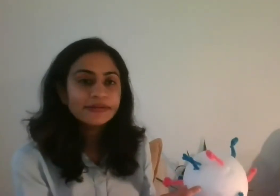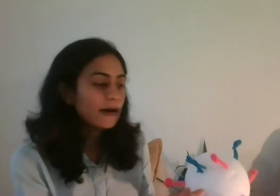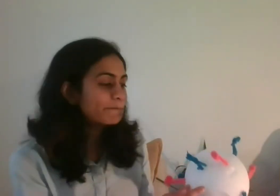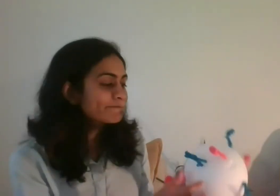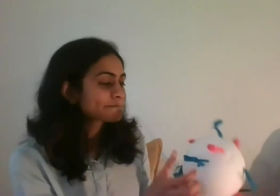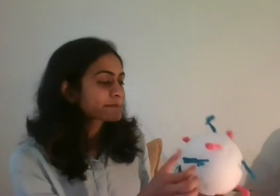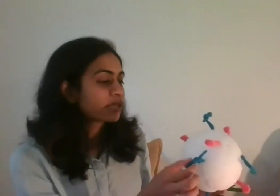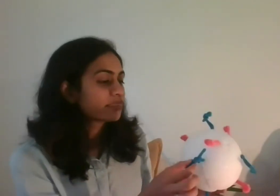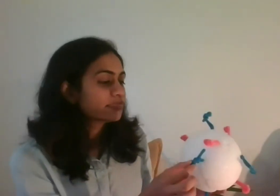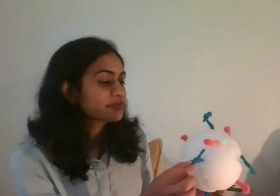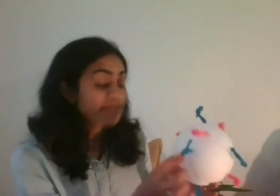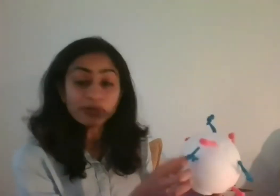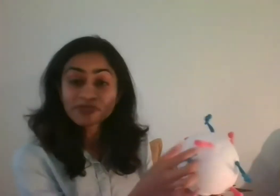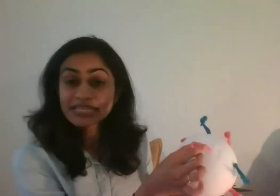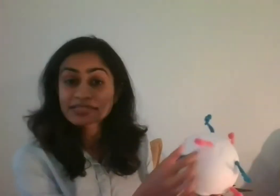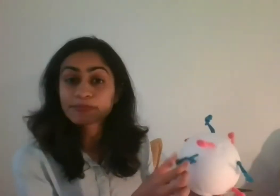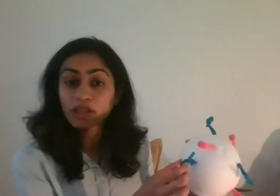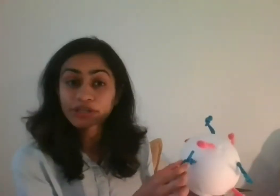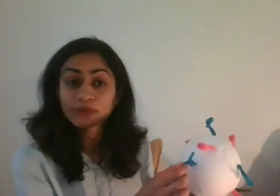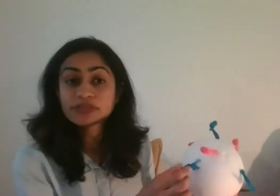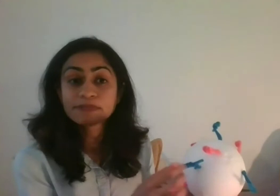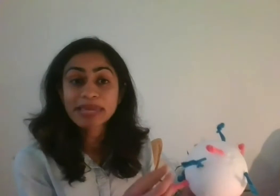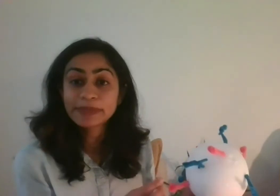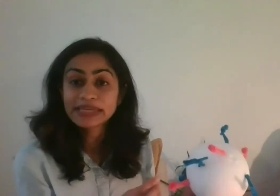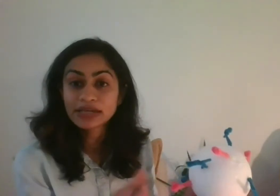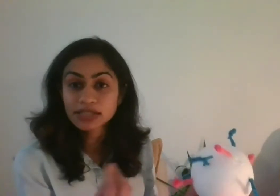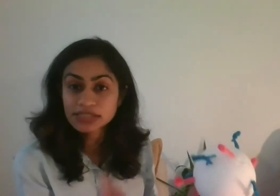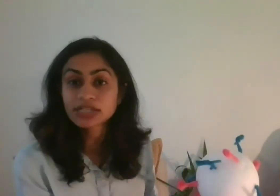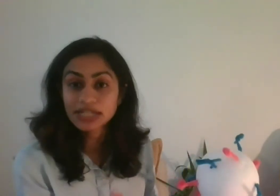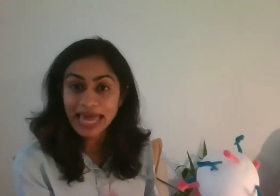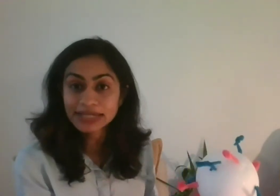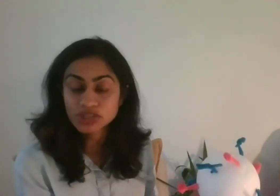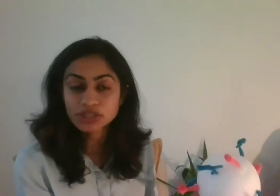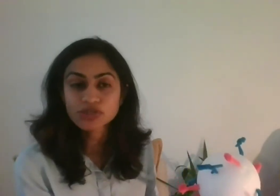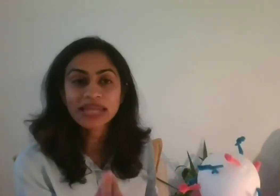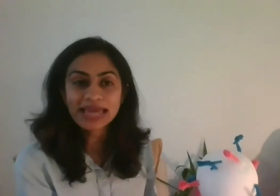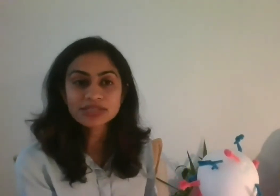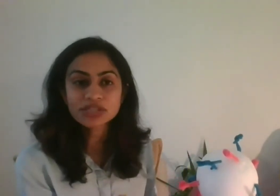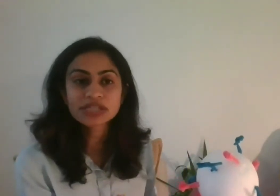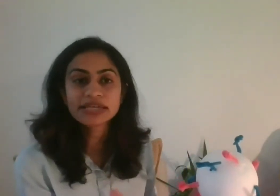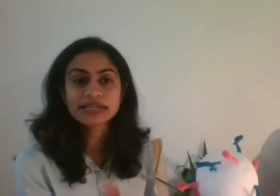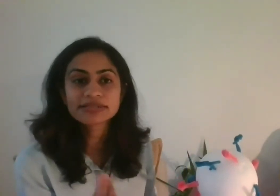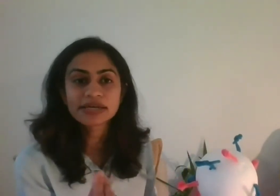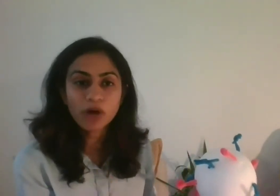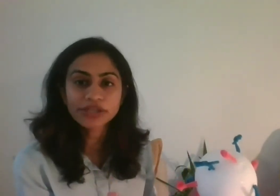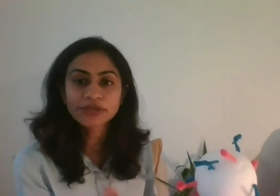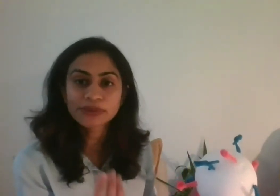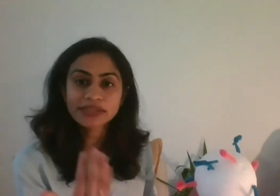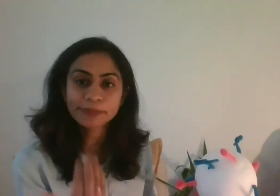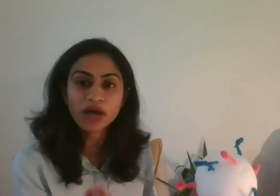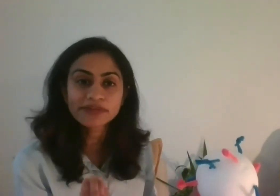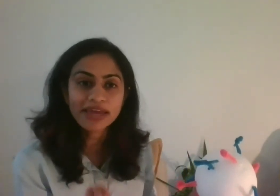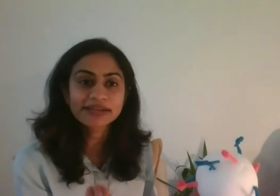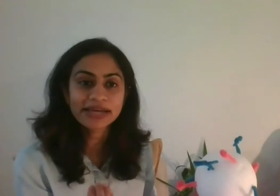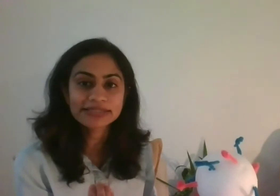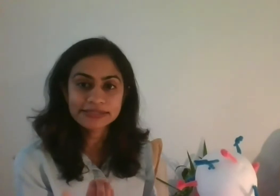And some of these molecules may be considered an antigen. So an antigen is a molecule that the